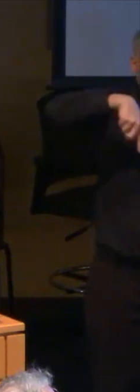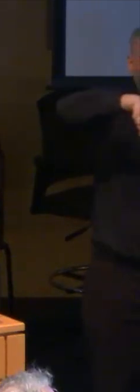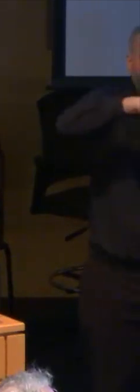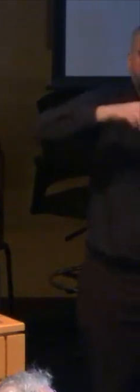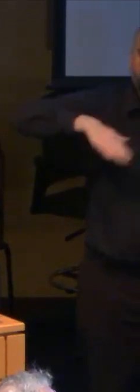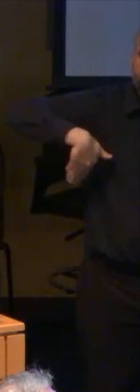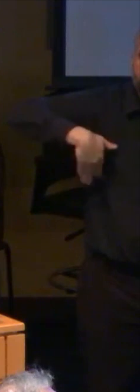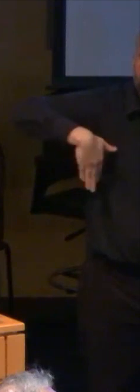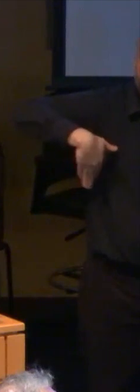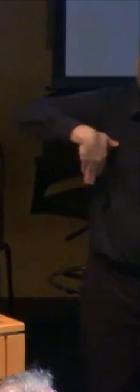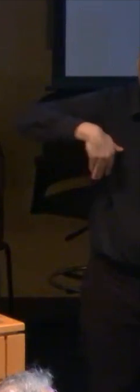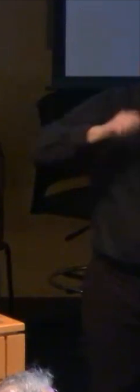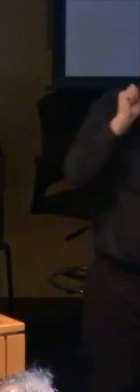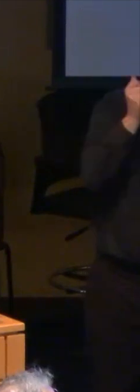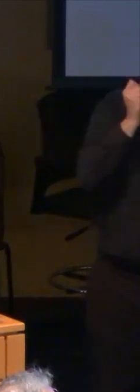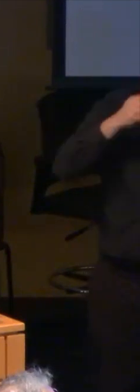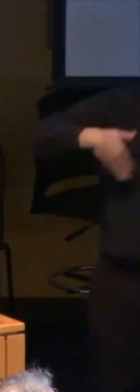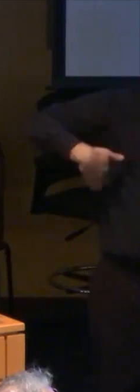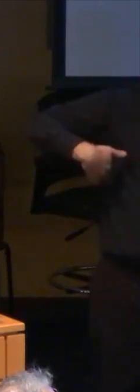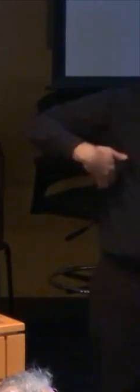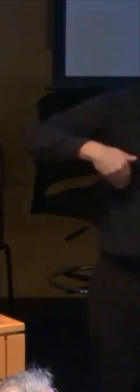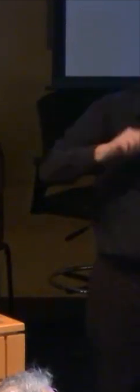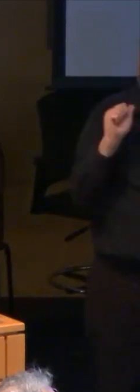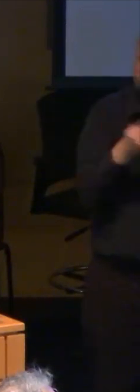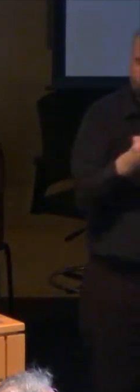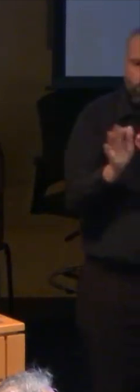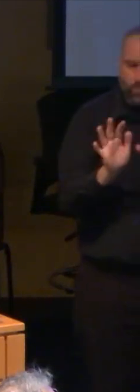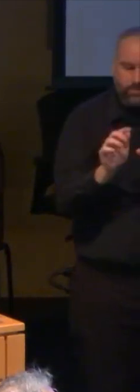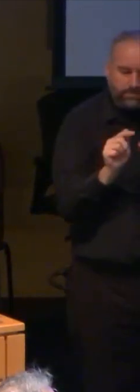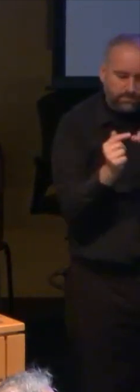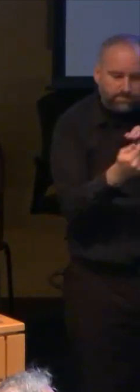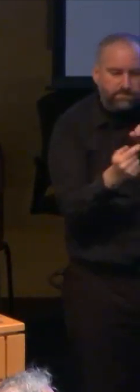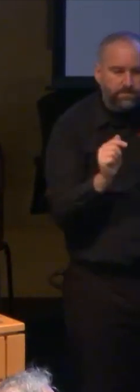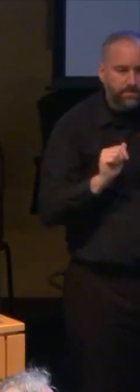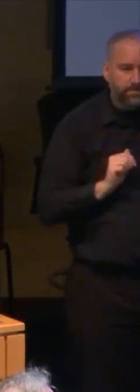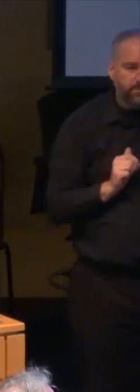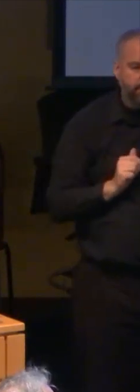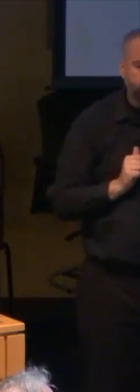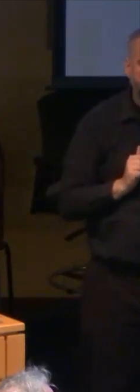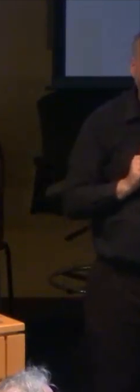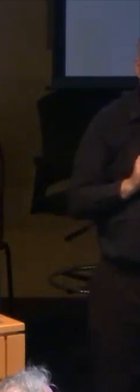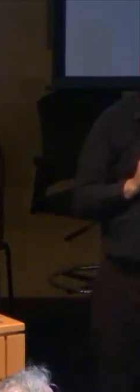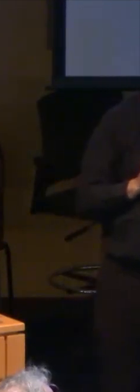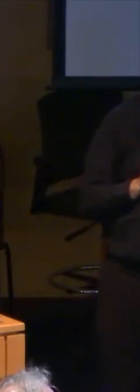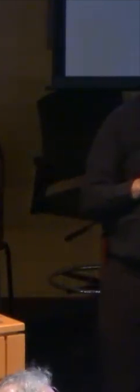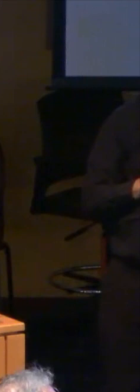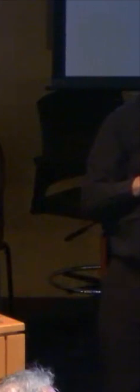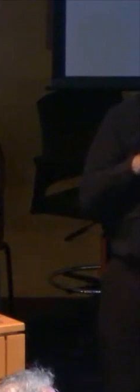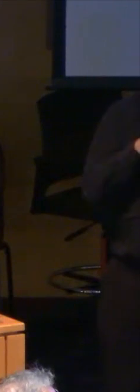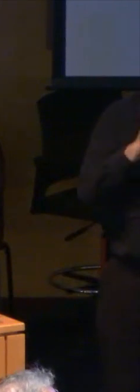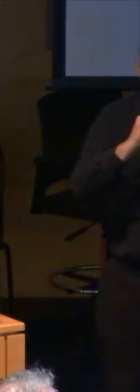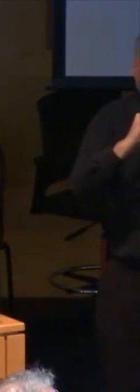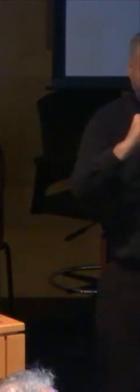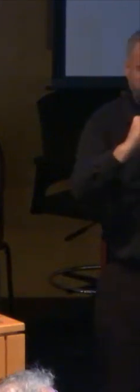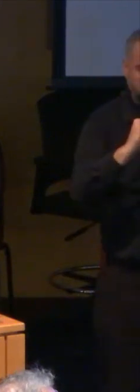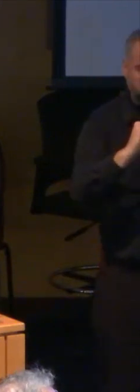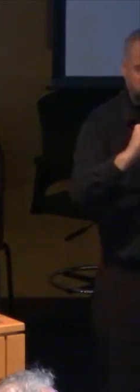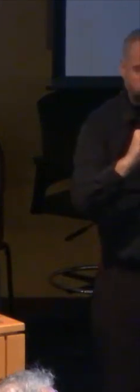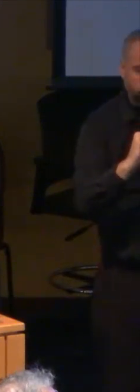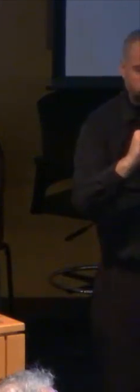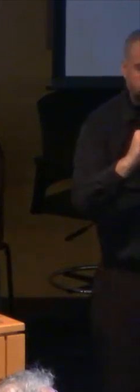some harbors which, because the sea level is dropping slowly,